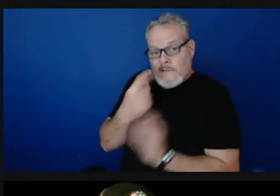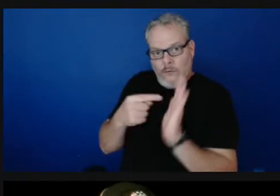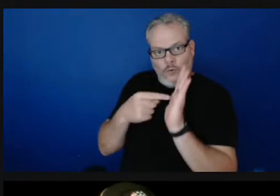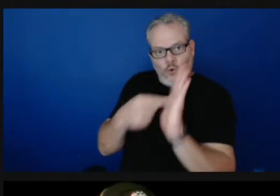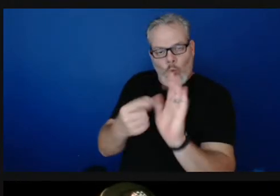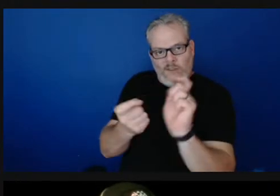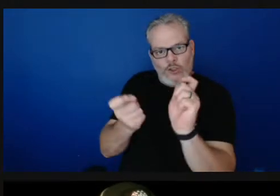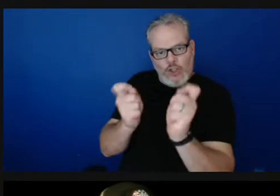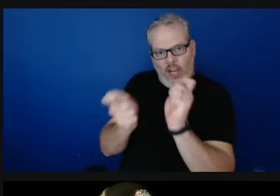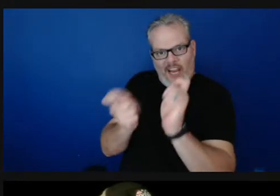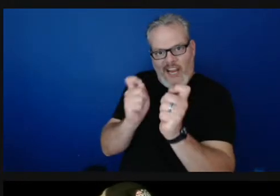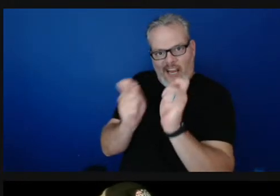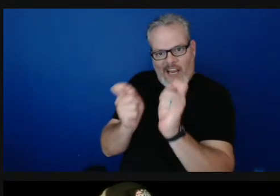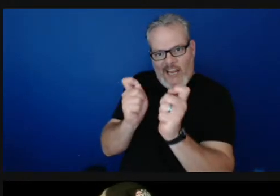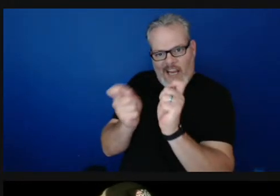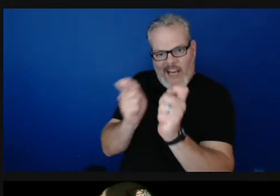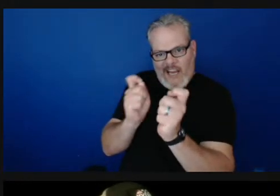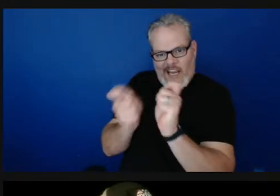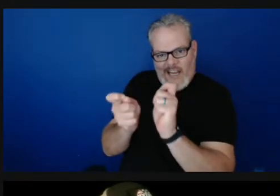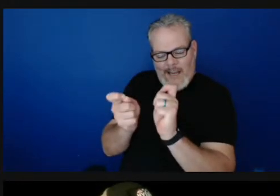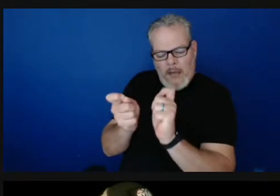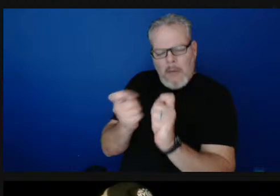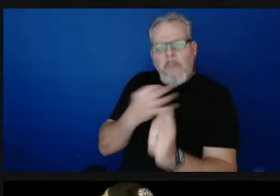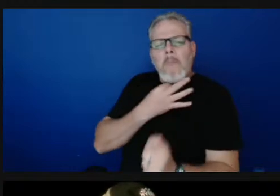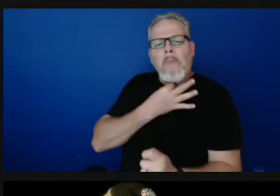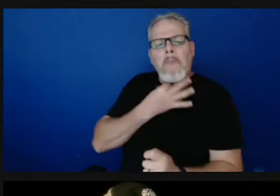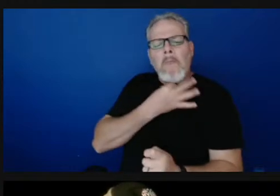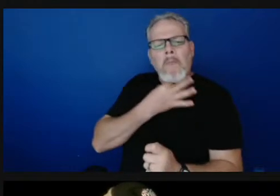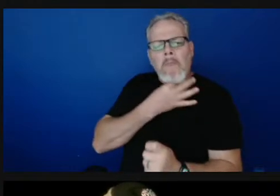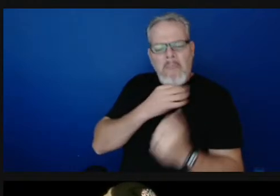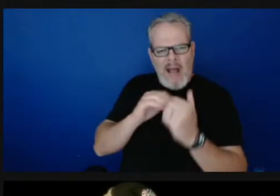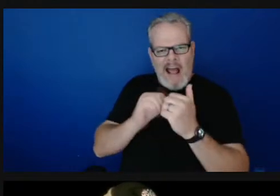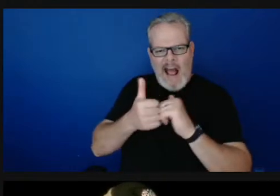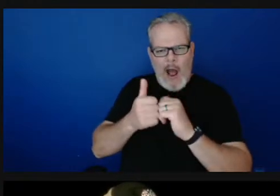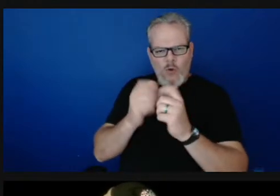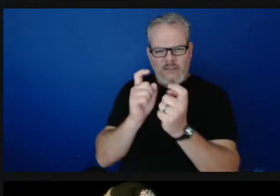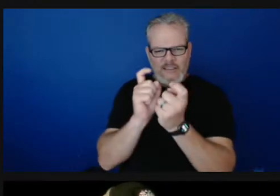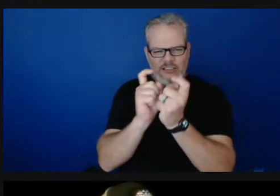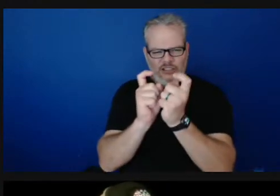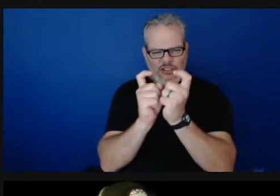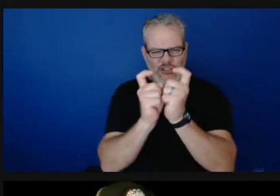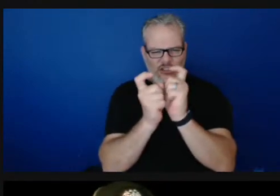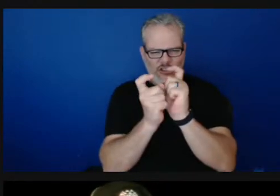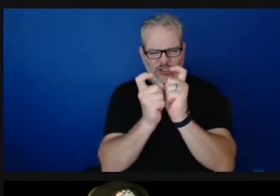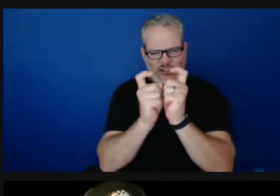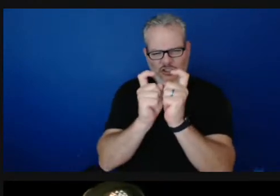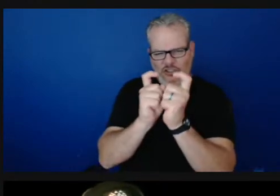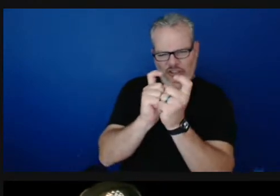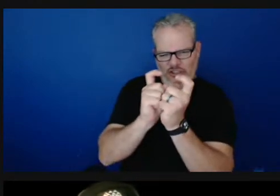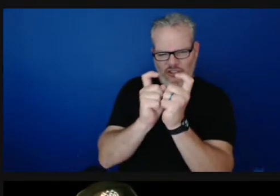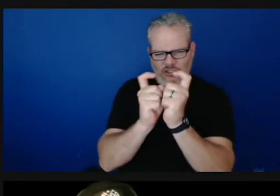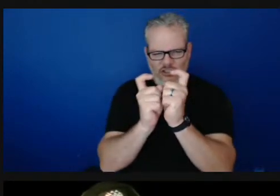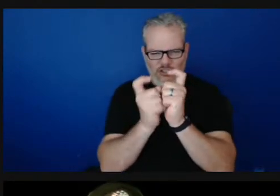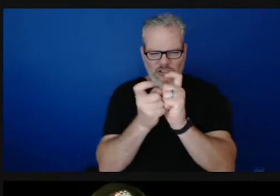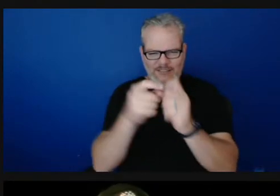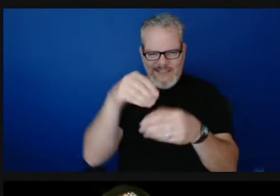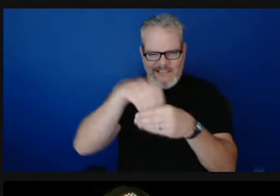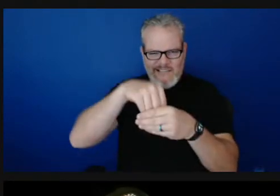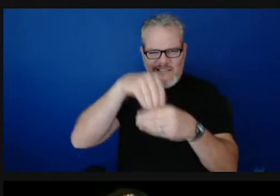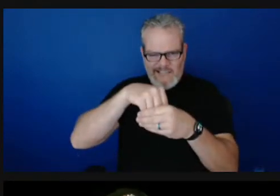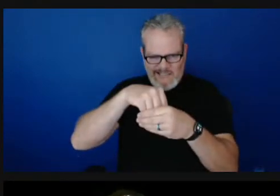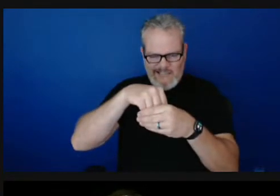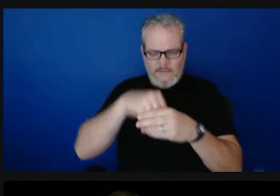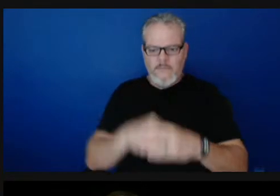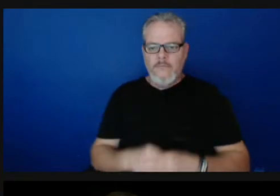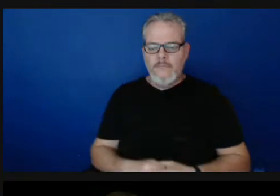as the volcano is in pause, how it's adjusting to the magma coming in underground and what that will lead to next. One thing